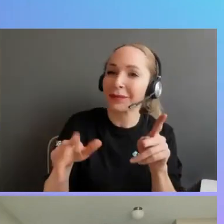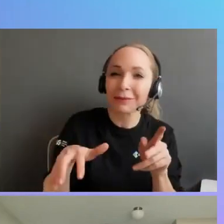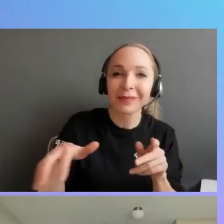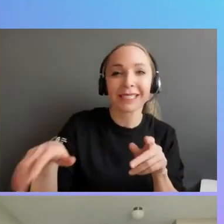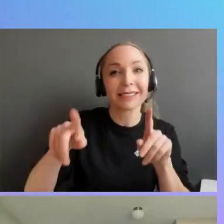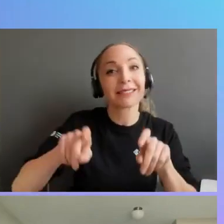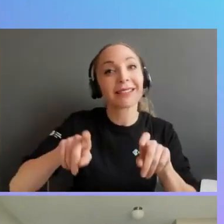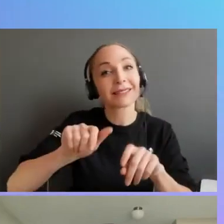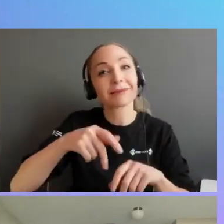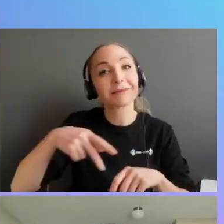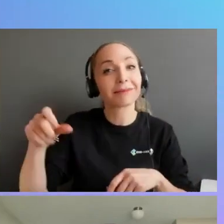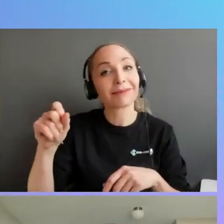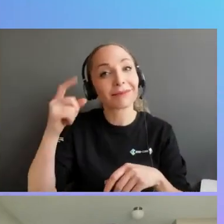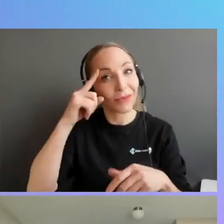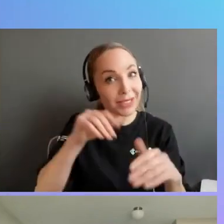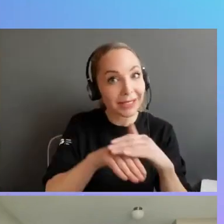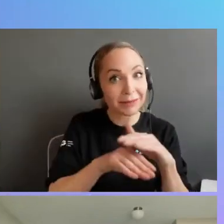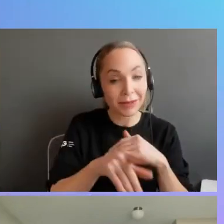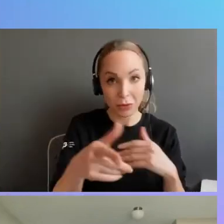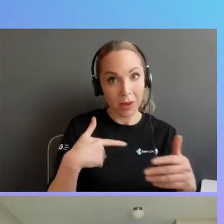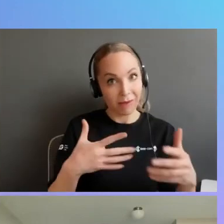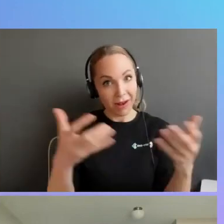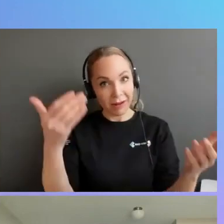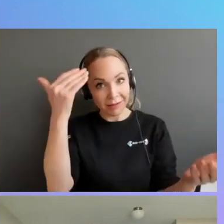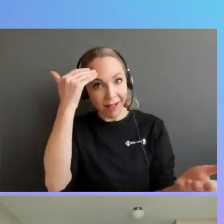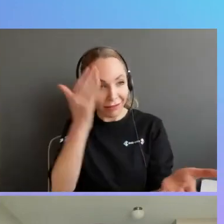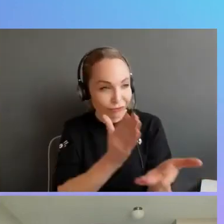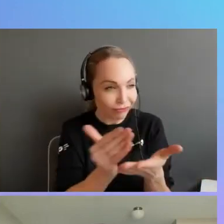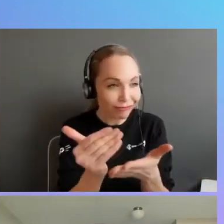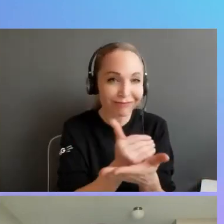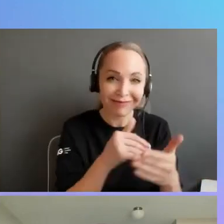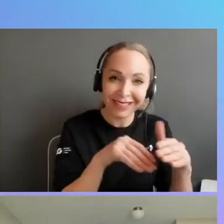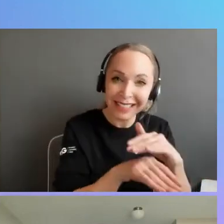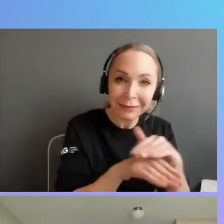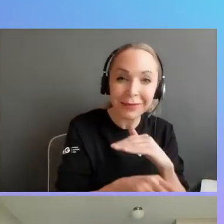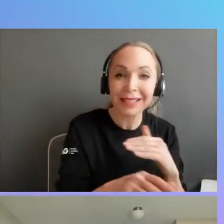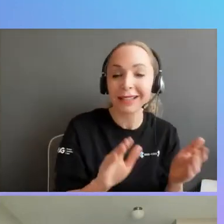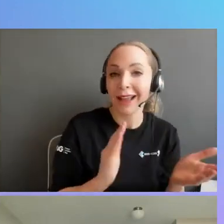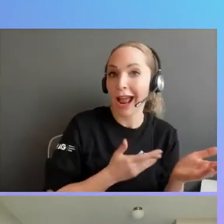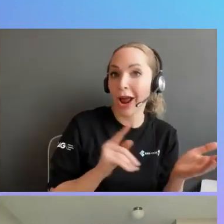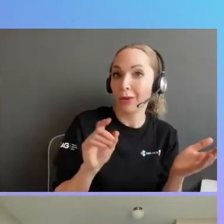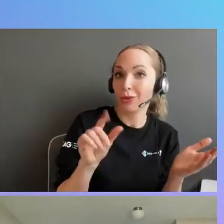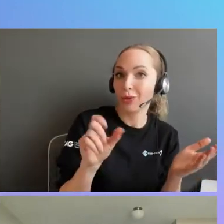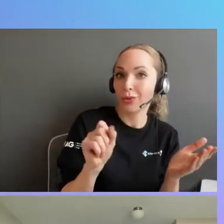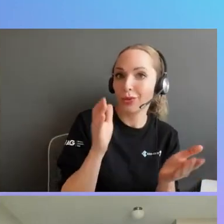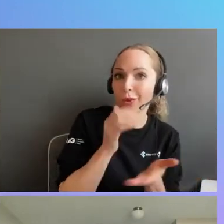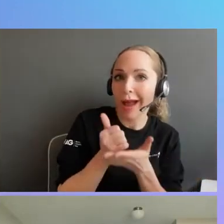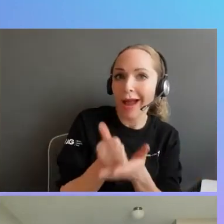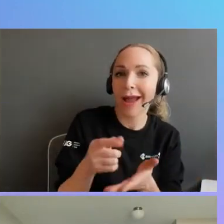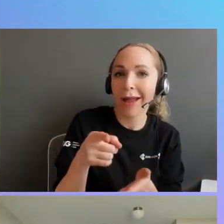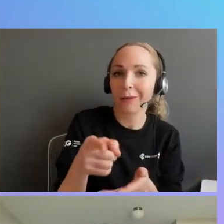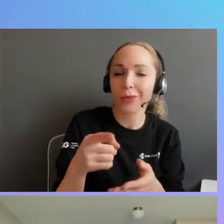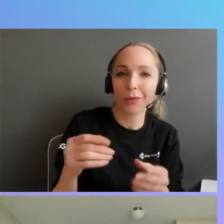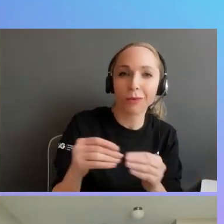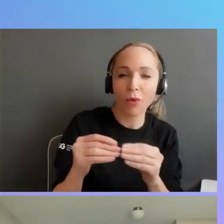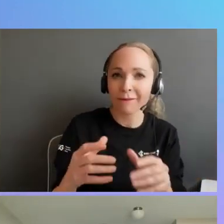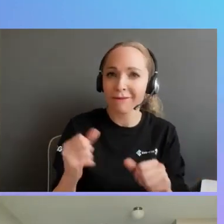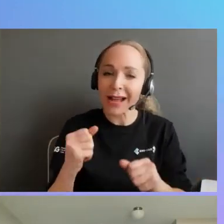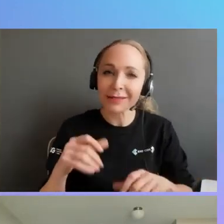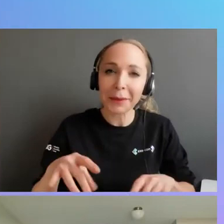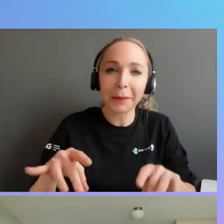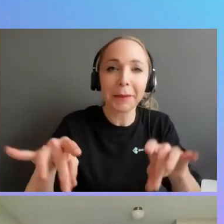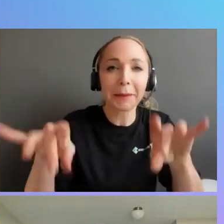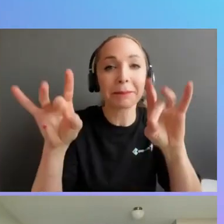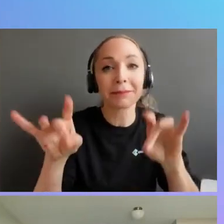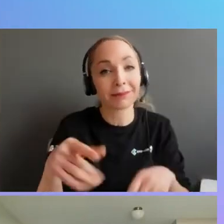you have a lot of accessibility knowledge, our tools can help speed things up for you. And if you only have a little or no accessibility knowledge,